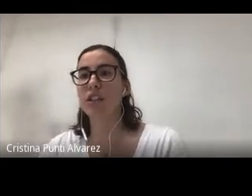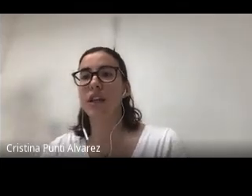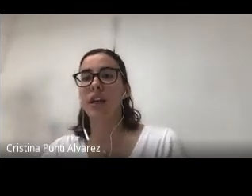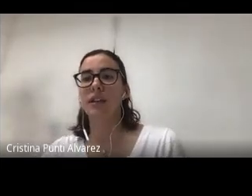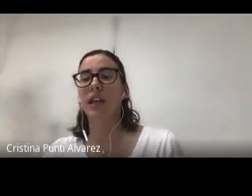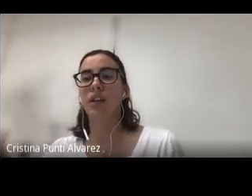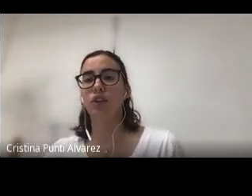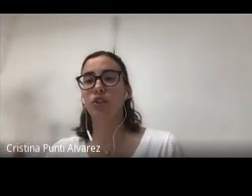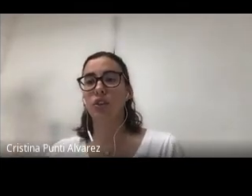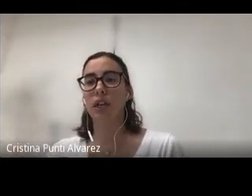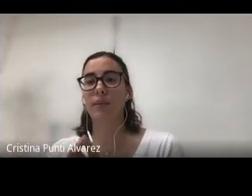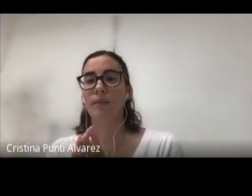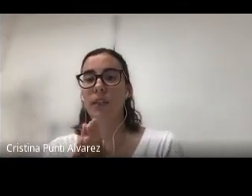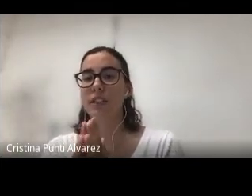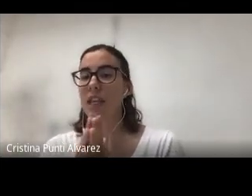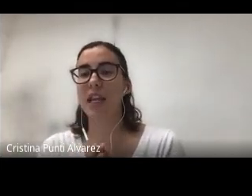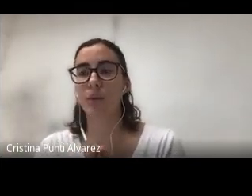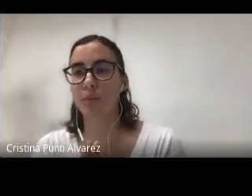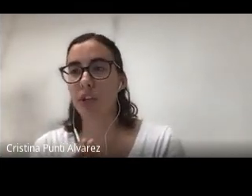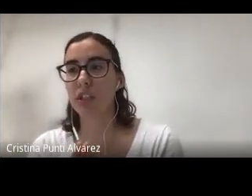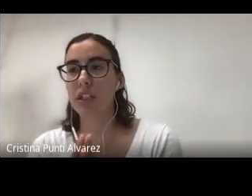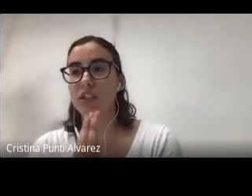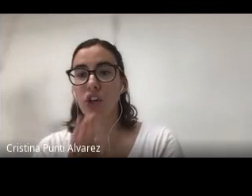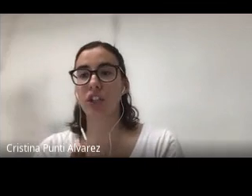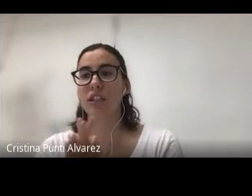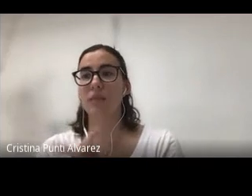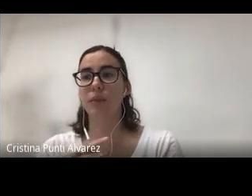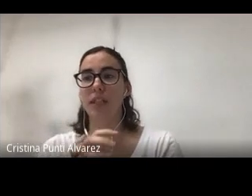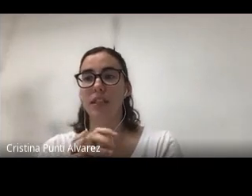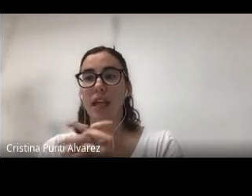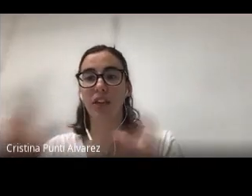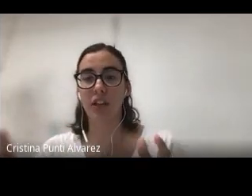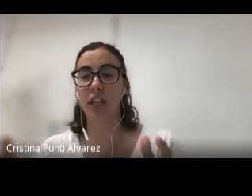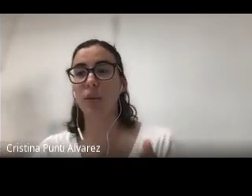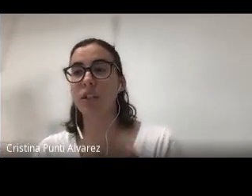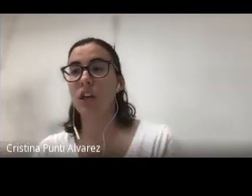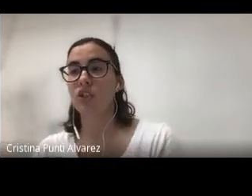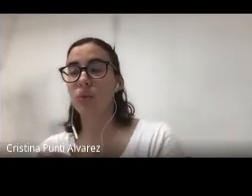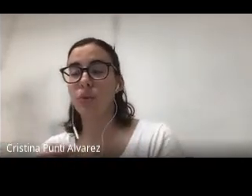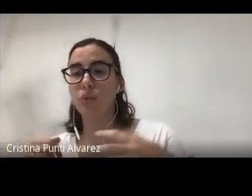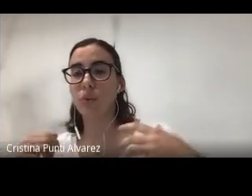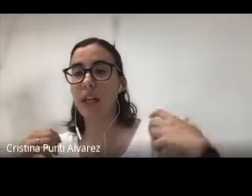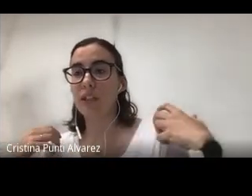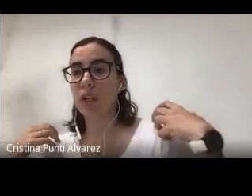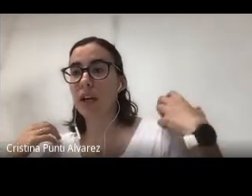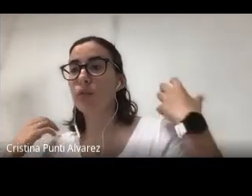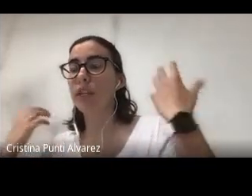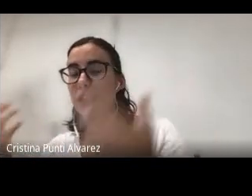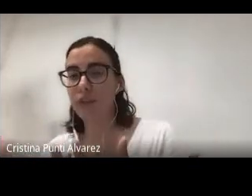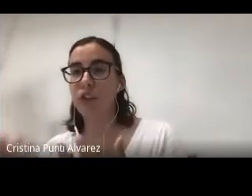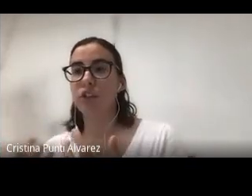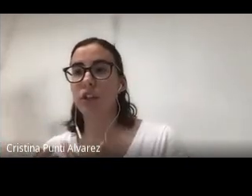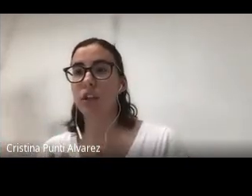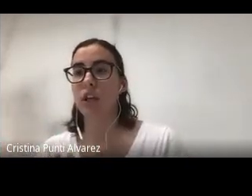project. Then also, sign language processing is not as simple as any other language. So I guess we have to make